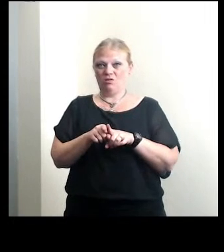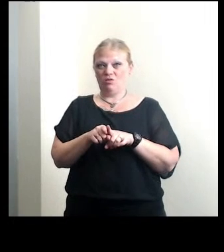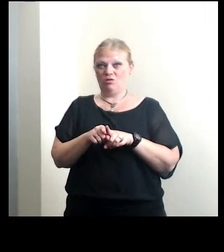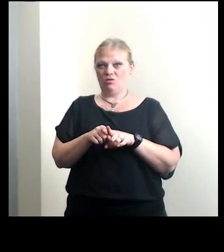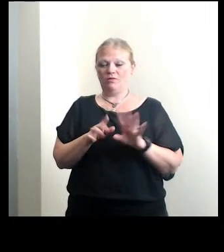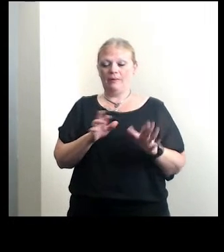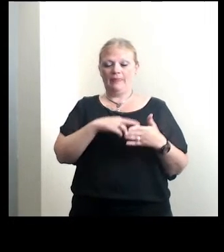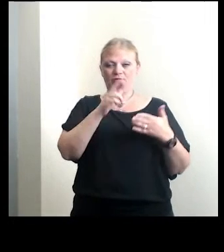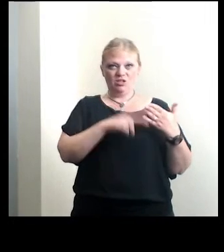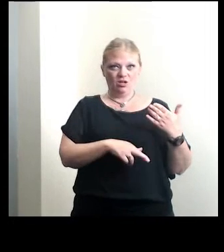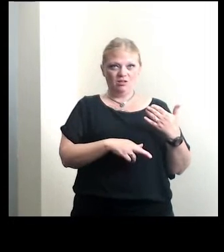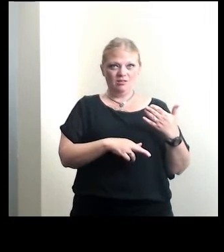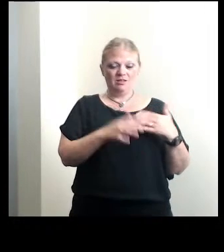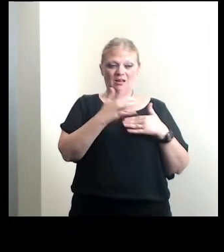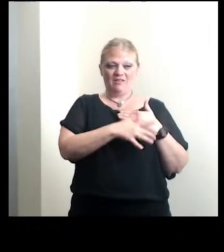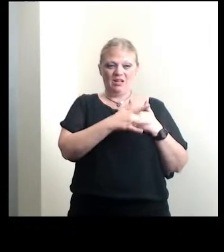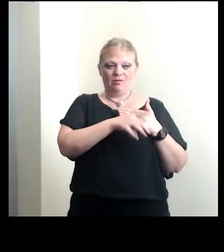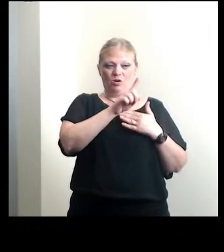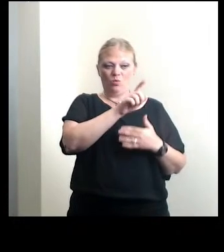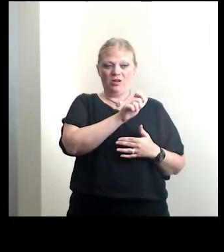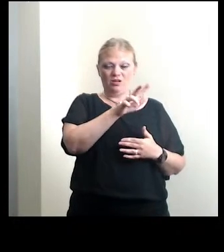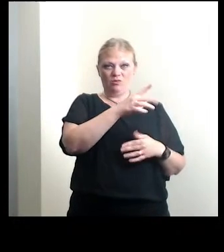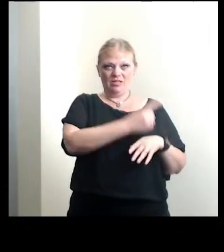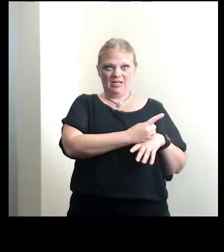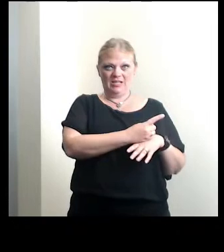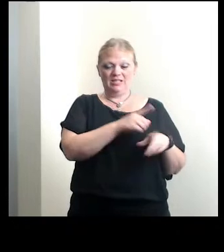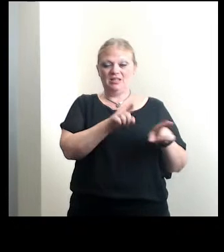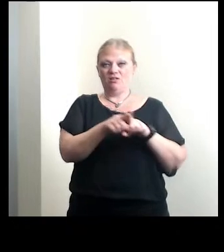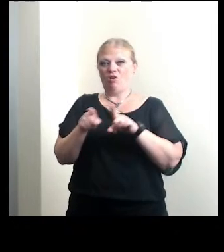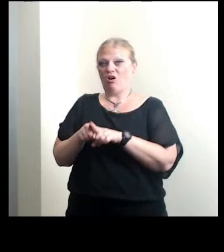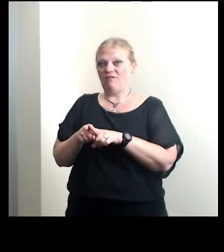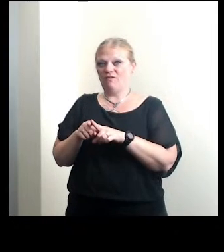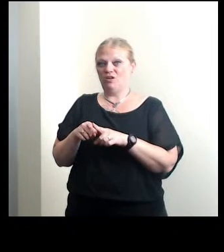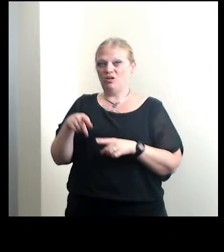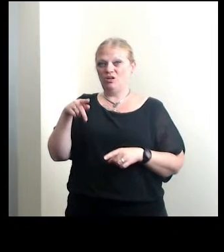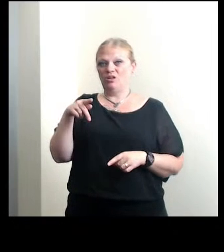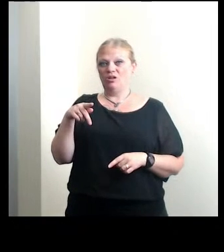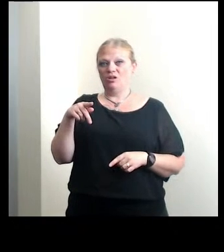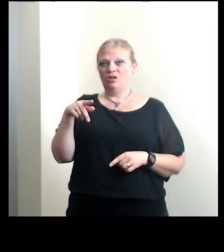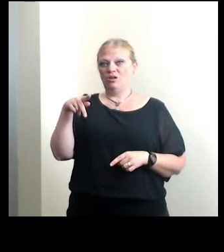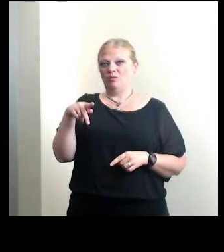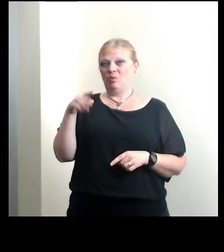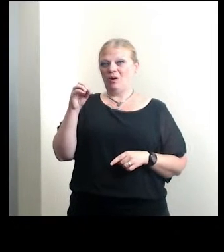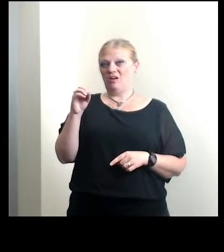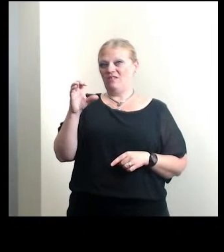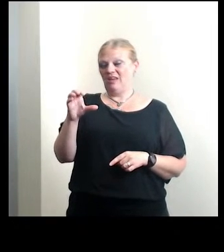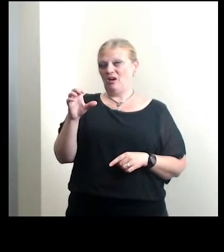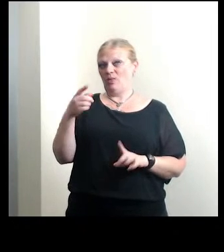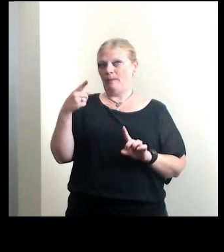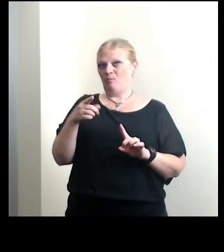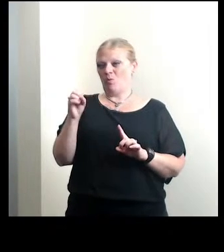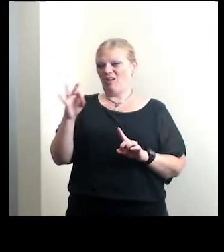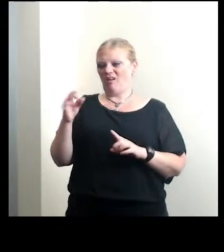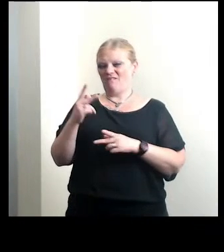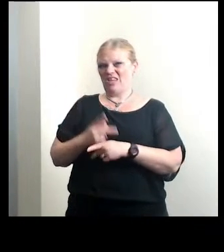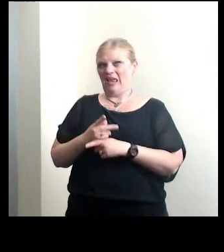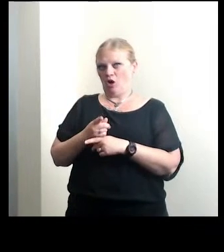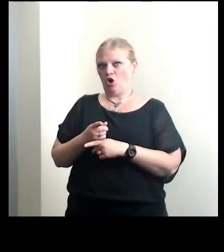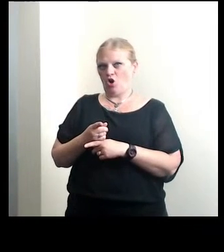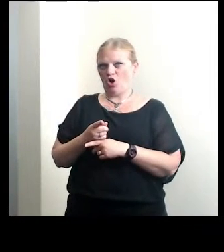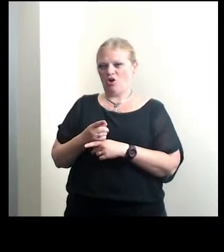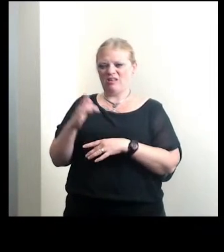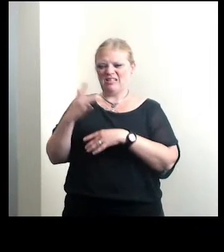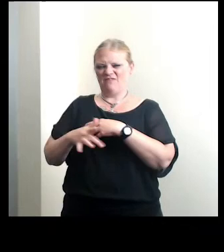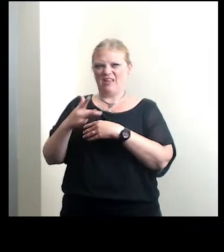the results are going to be available 1 to 3 days. And then we're also offering point of care, the rapid testing, that the results are available on site.